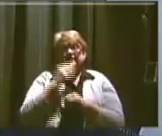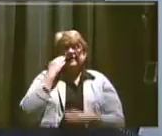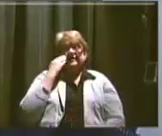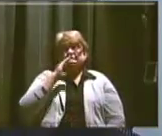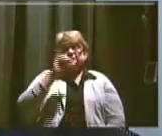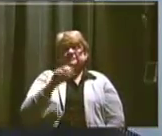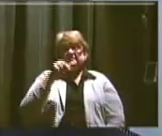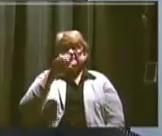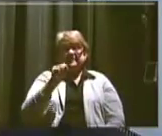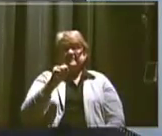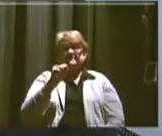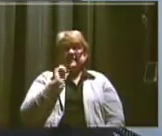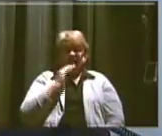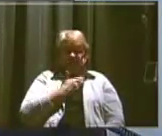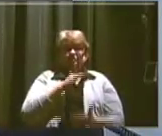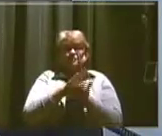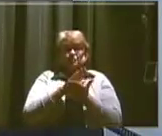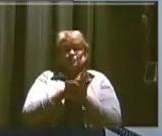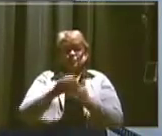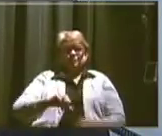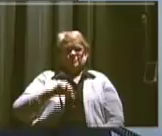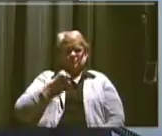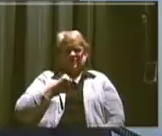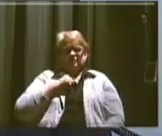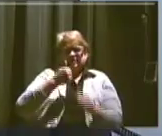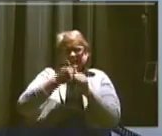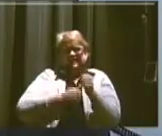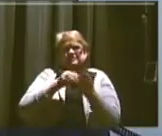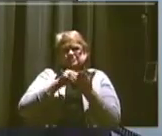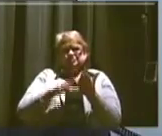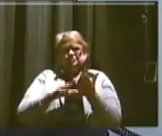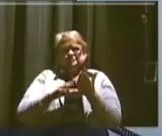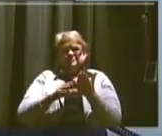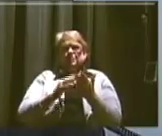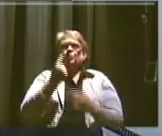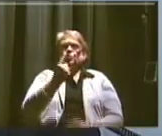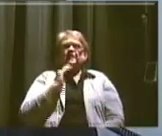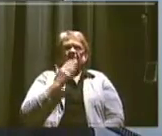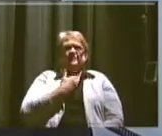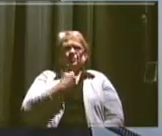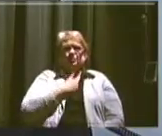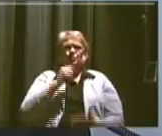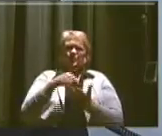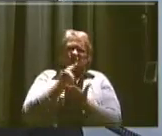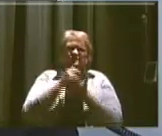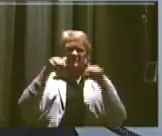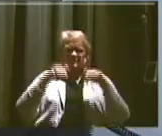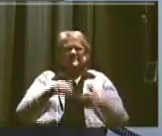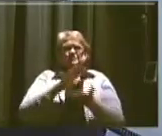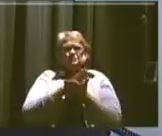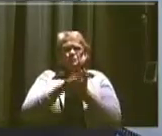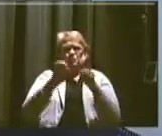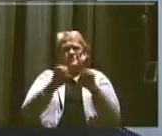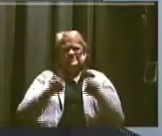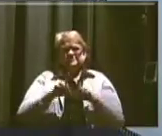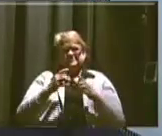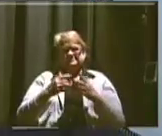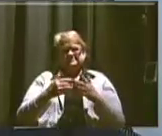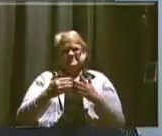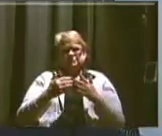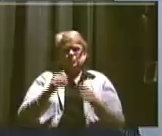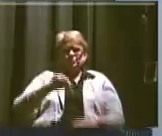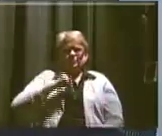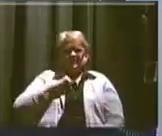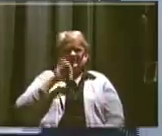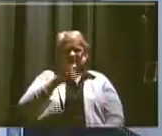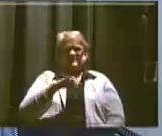community, will be proud to call each of them one of our own for years to come. I would like to ask them to join me on the stage at this time